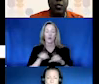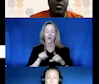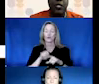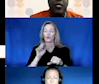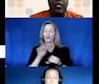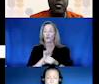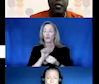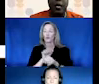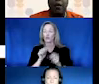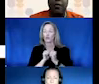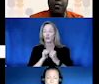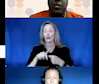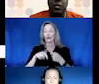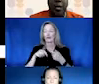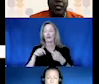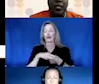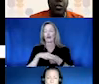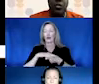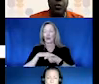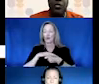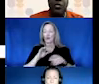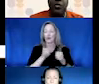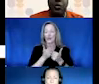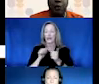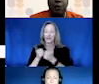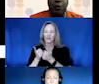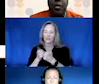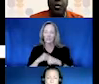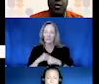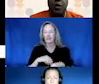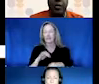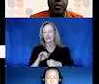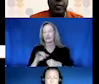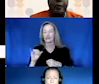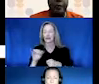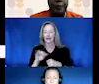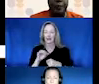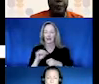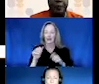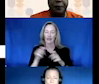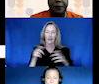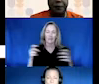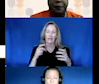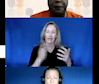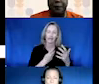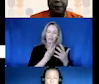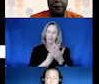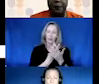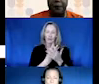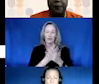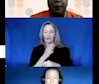our local agencies, such as mass incarcerations or community gardens.